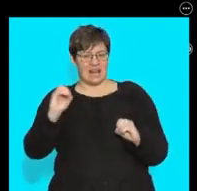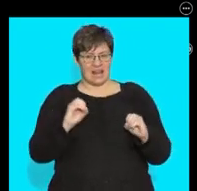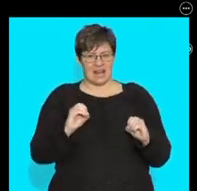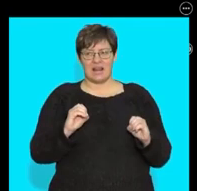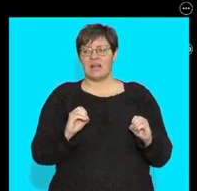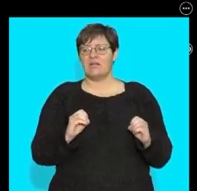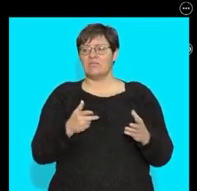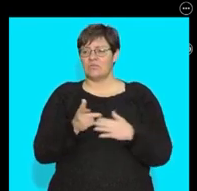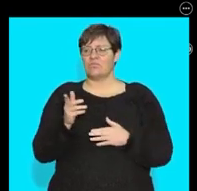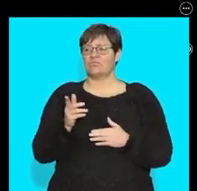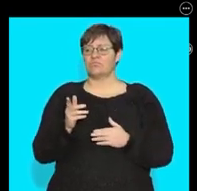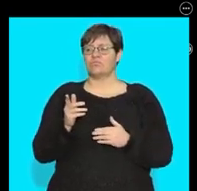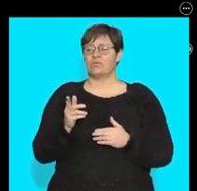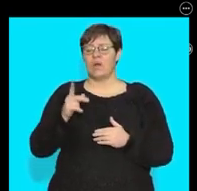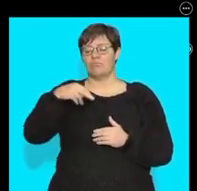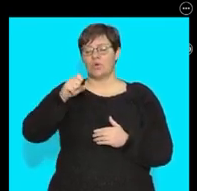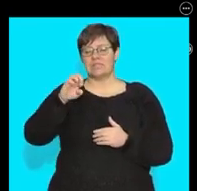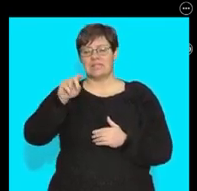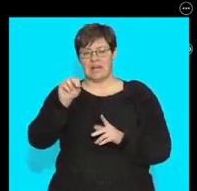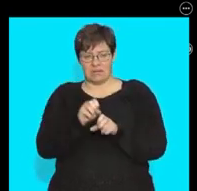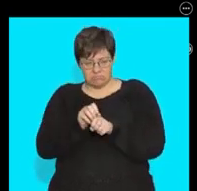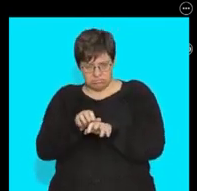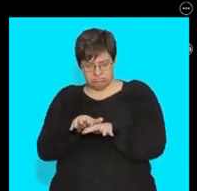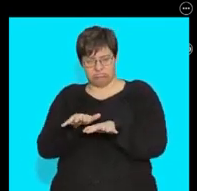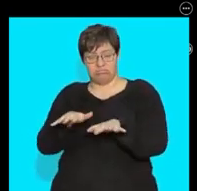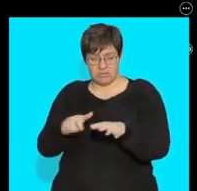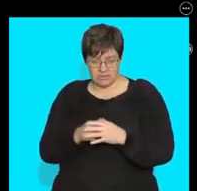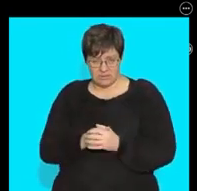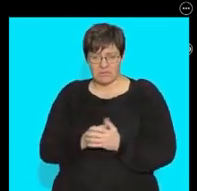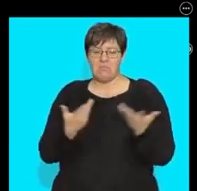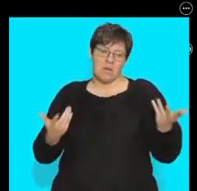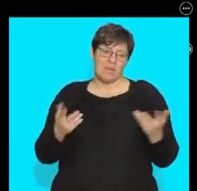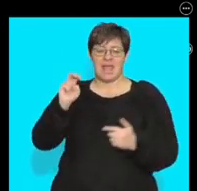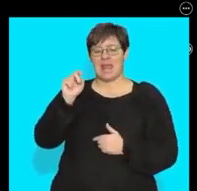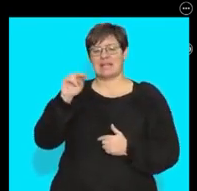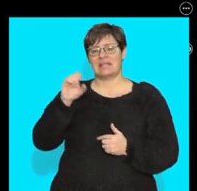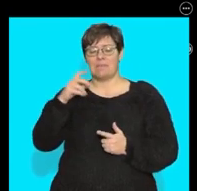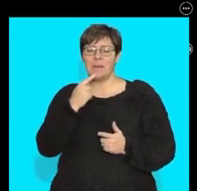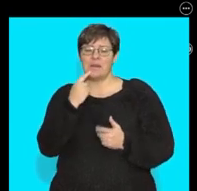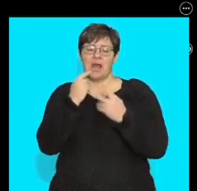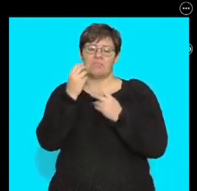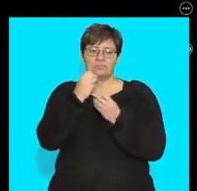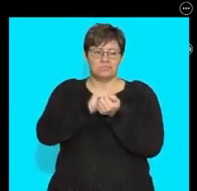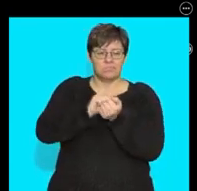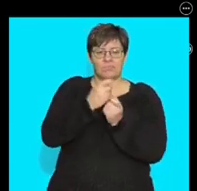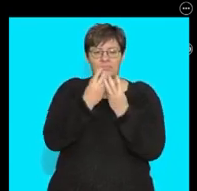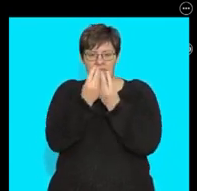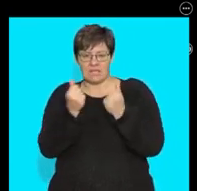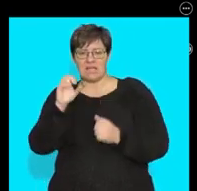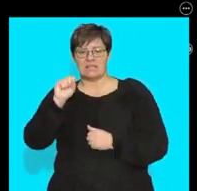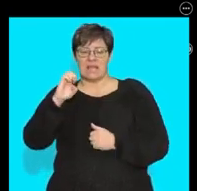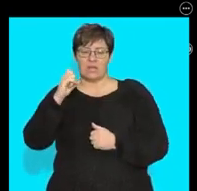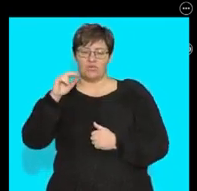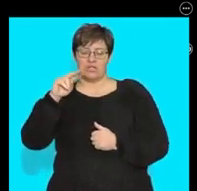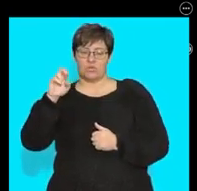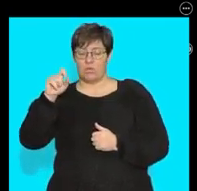guys, secretions are proteins, right? Maybe an enzyme, maybe a hormone, etc. And again,